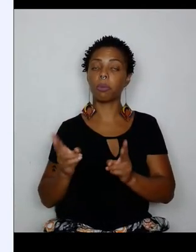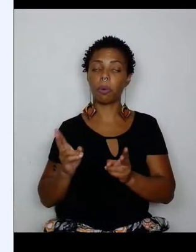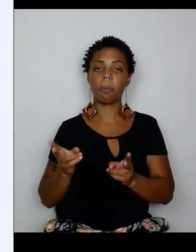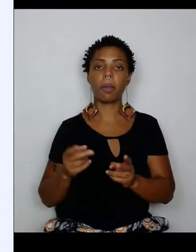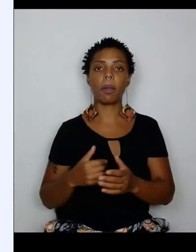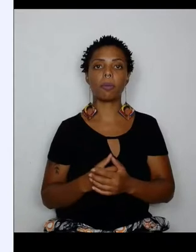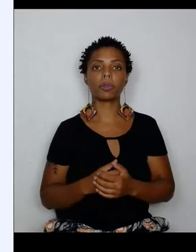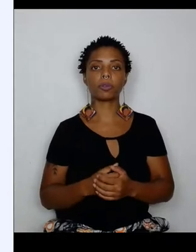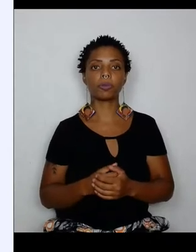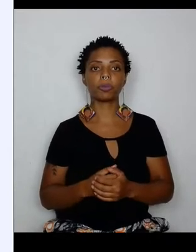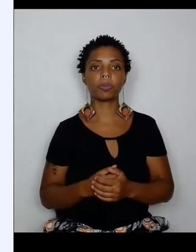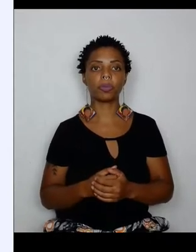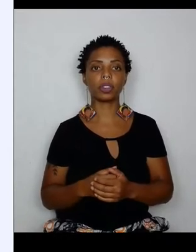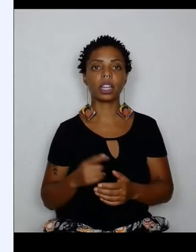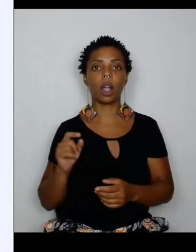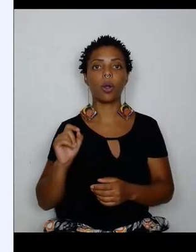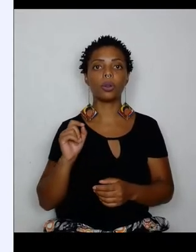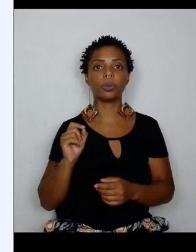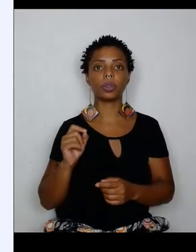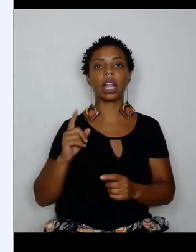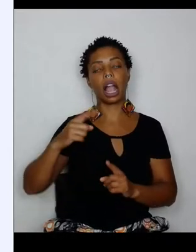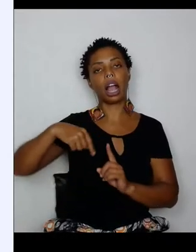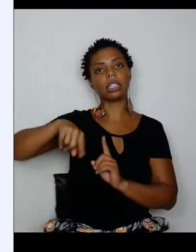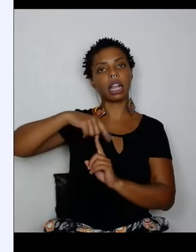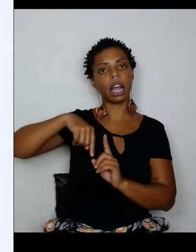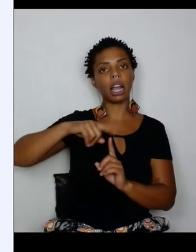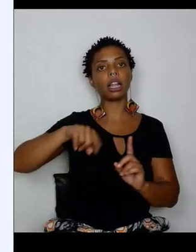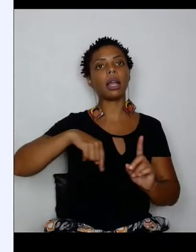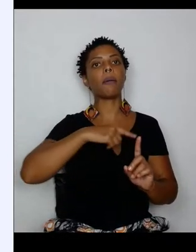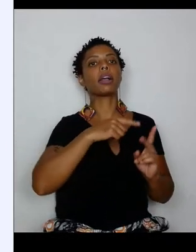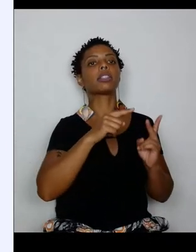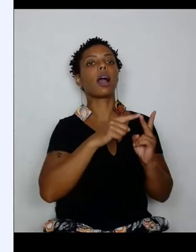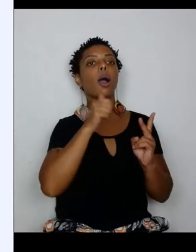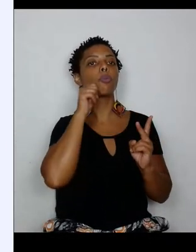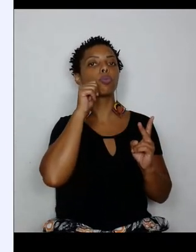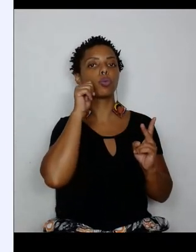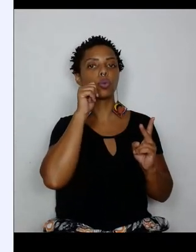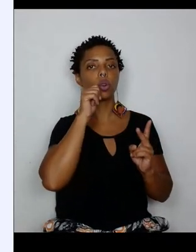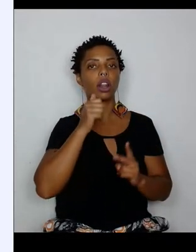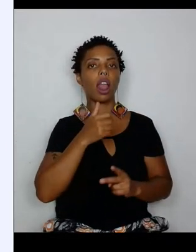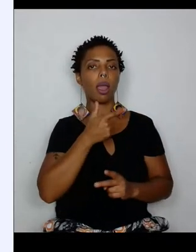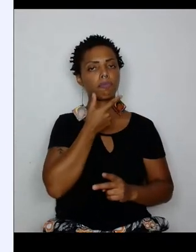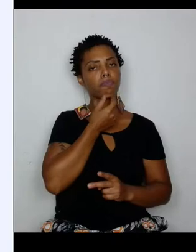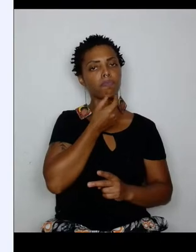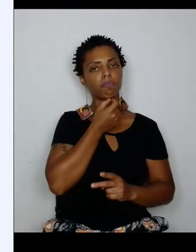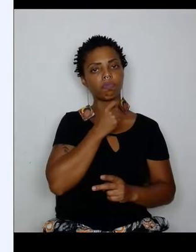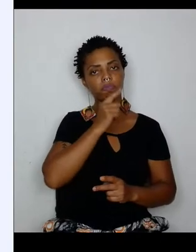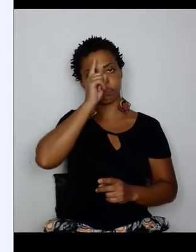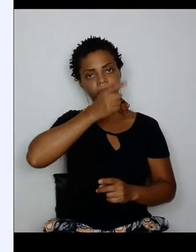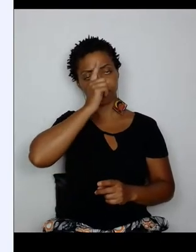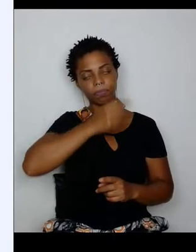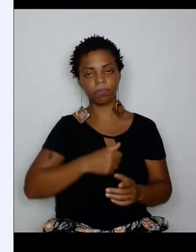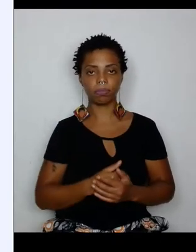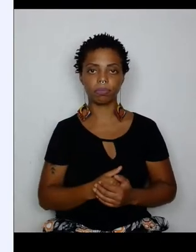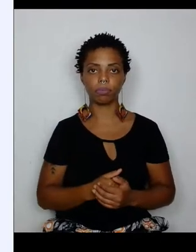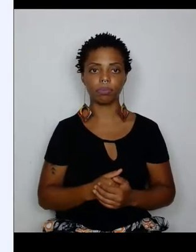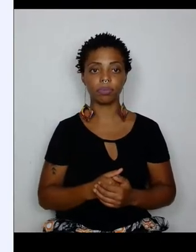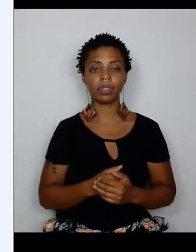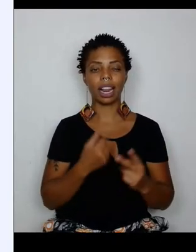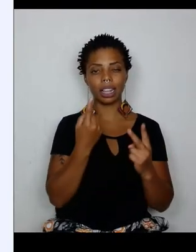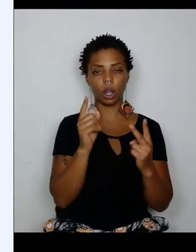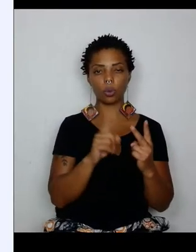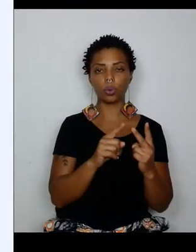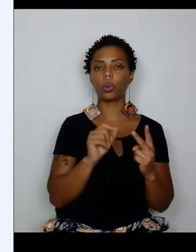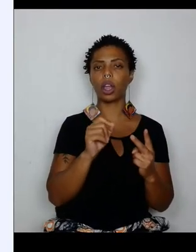authoritative masculine woman uh the latter were politically active older women who were powerful title